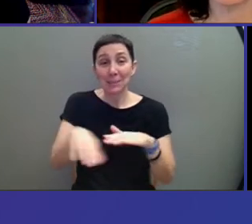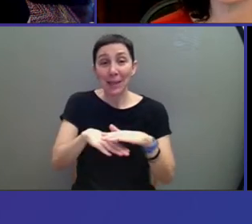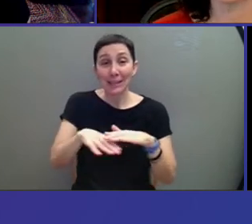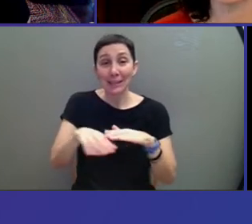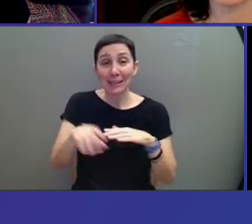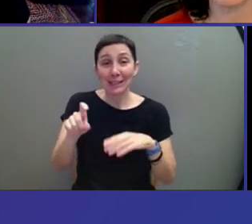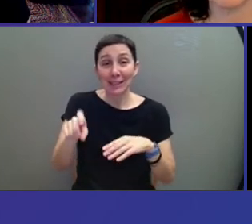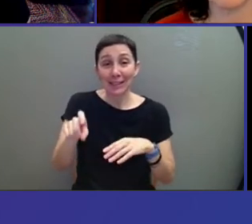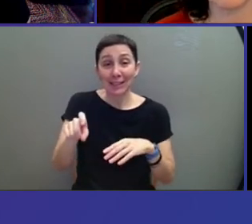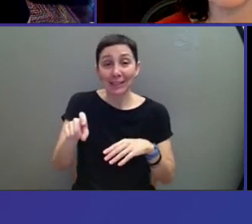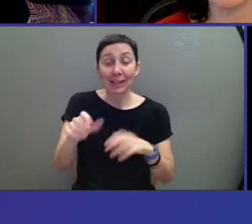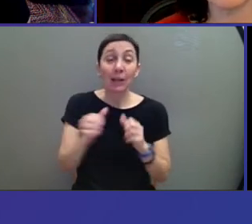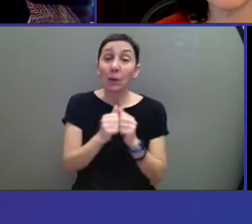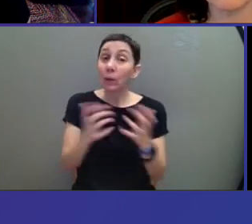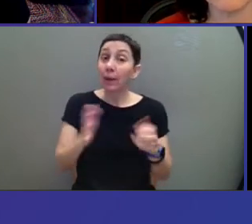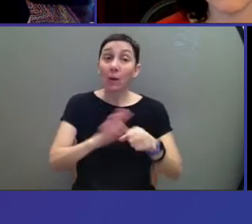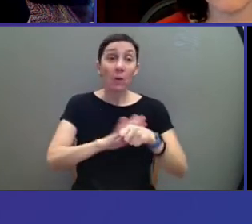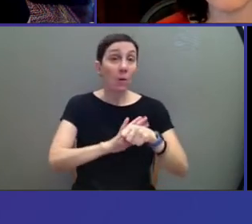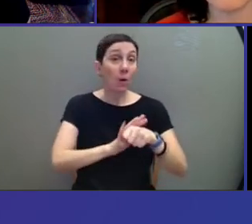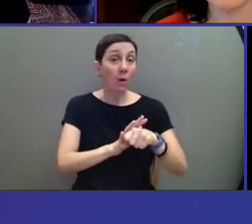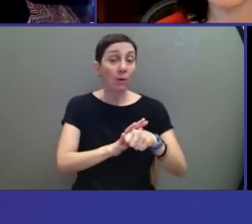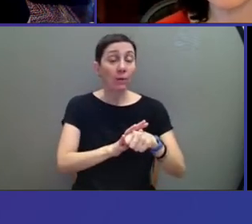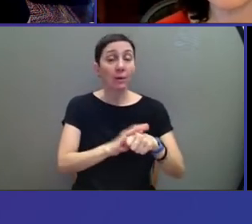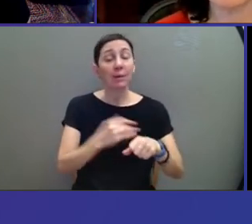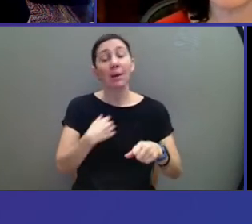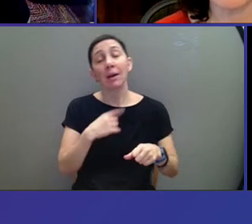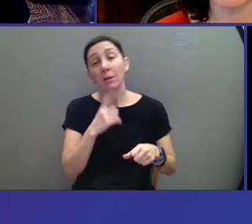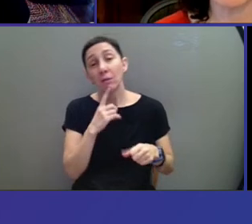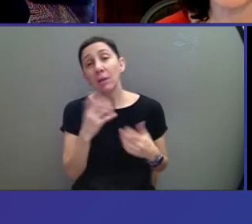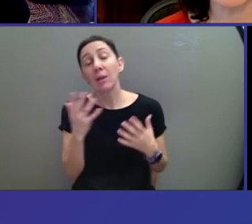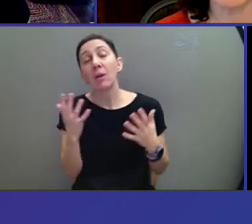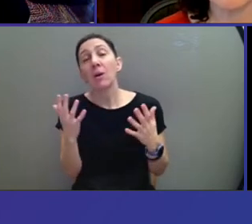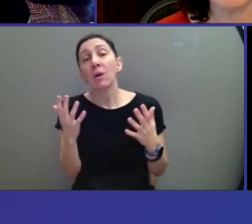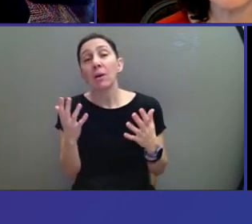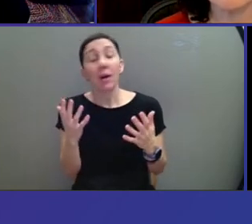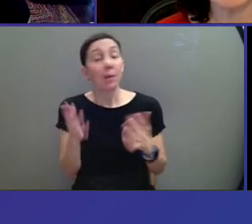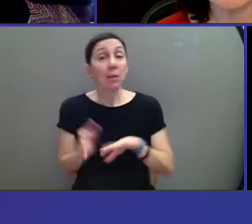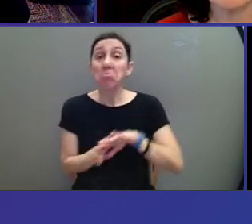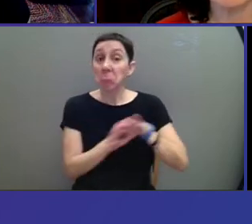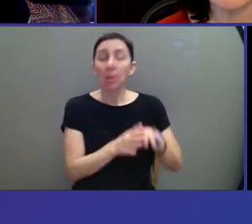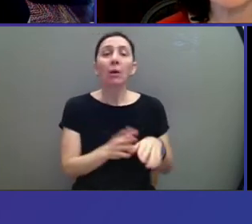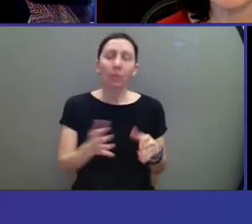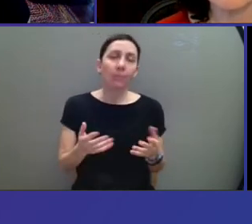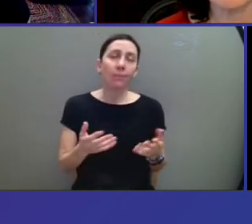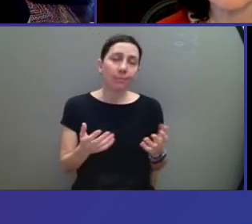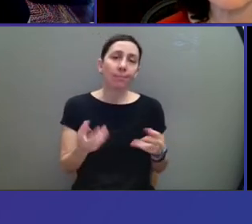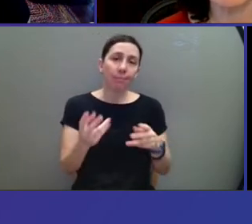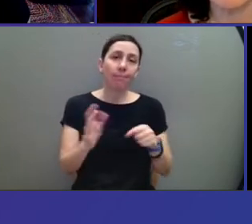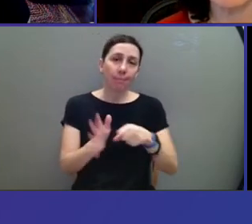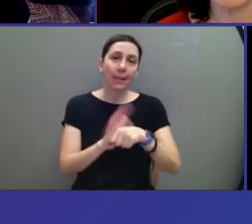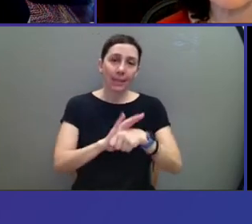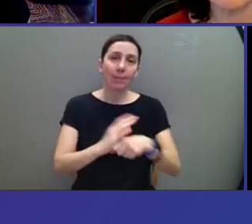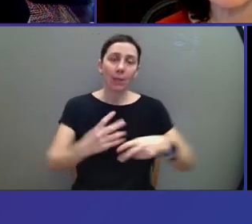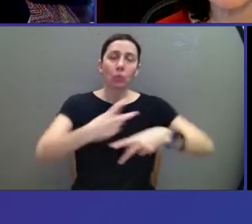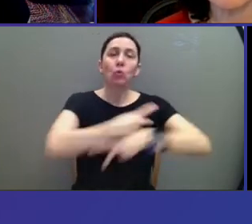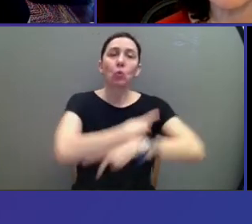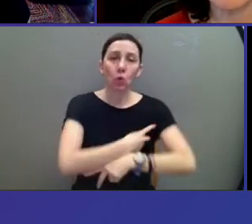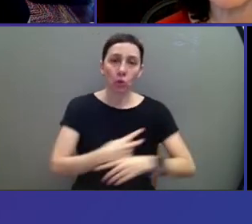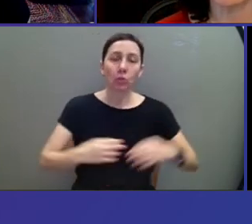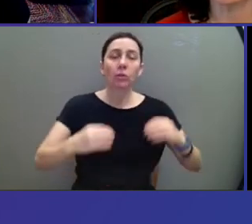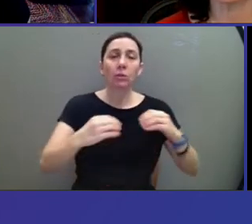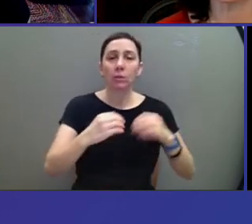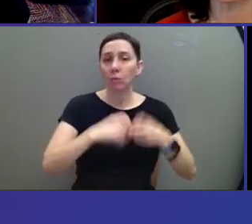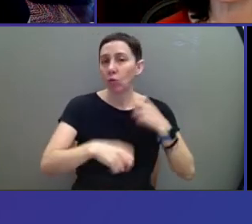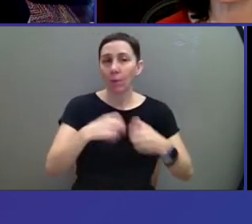even without this pandemic, I really, really do hope that, with this pandemic and understanding mental health is exacerbated,